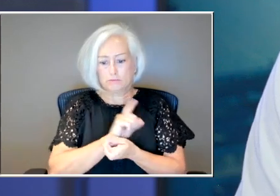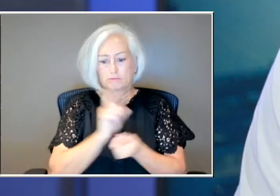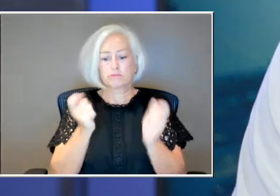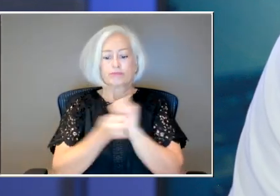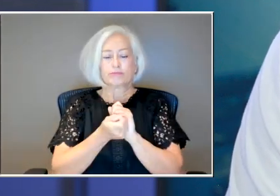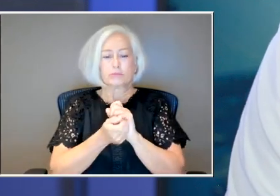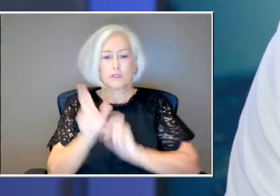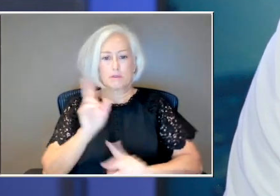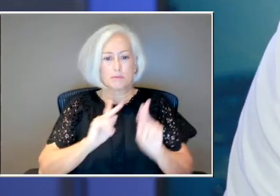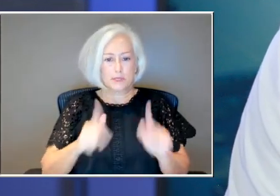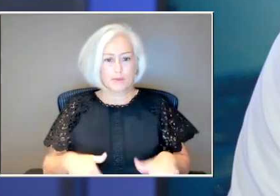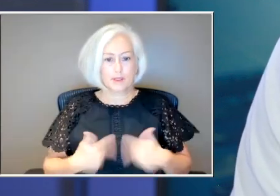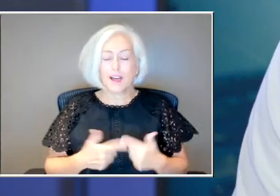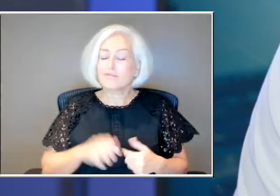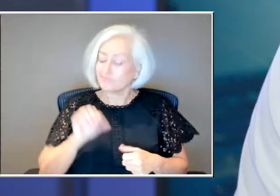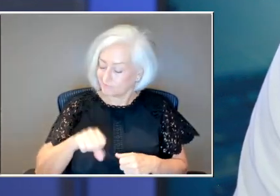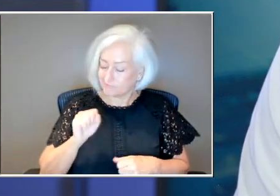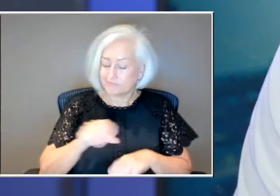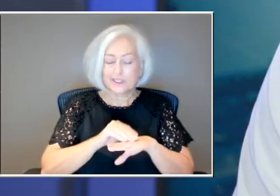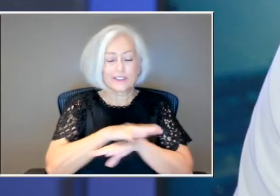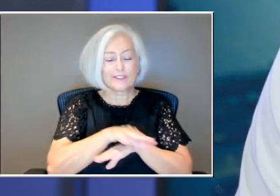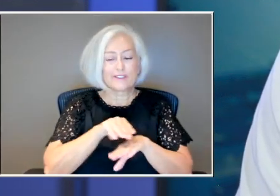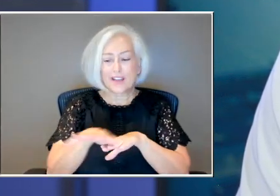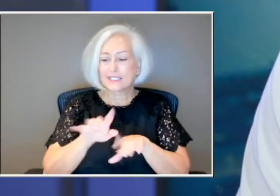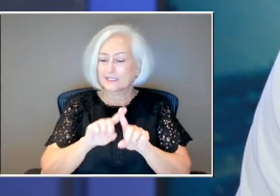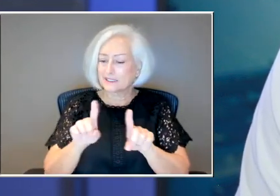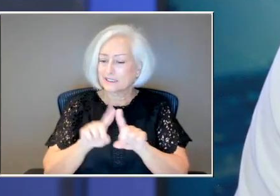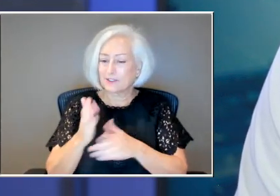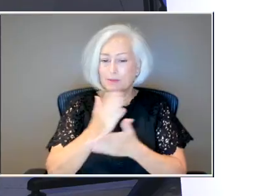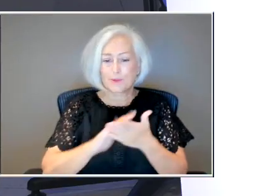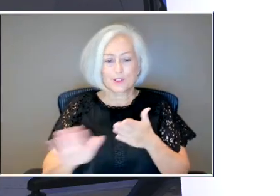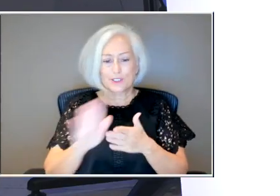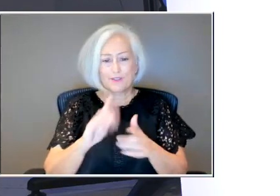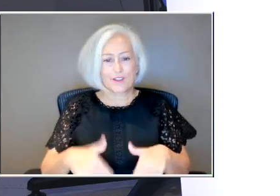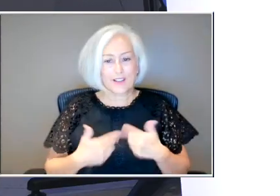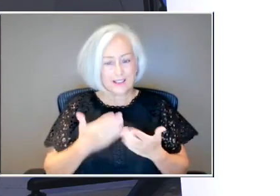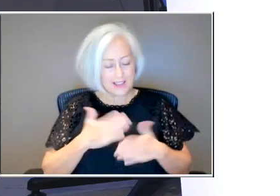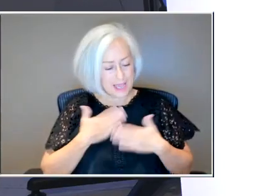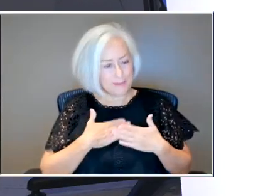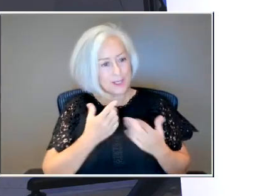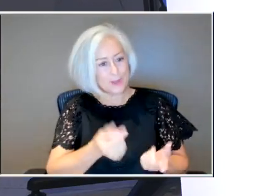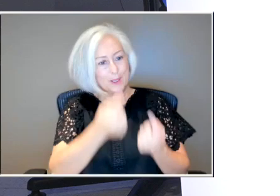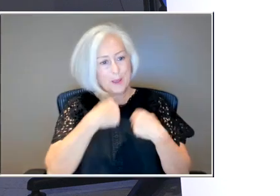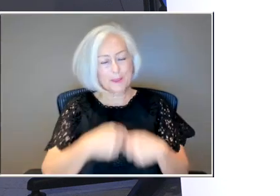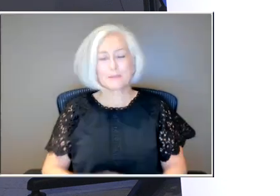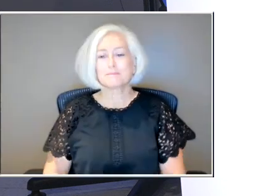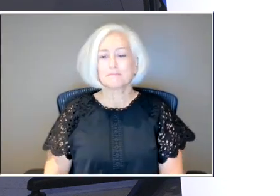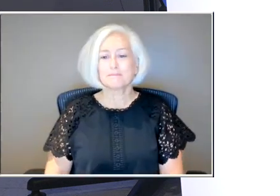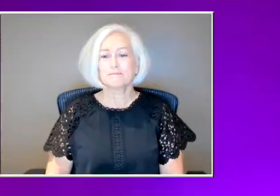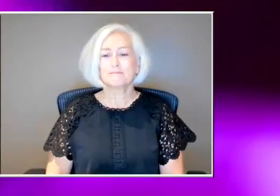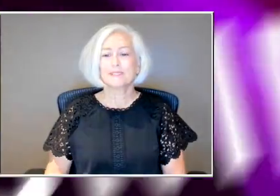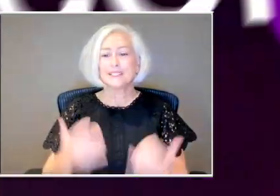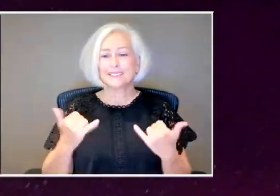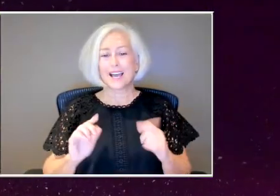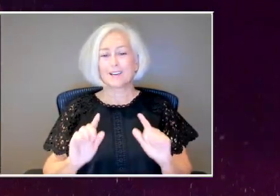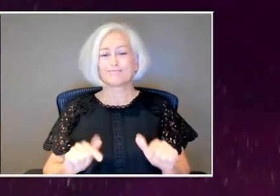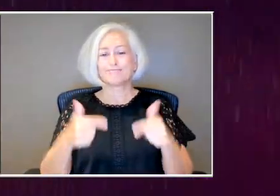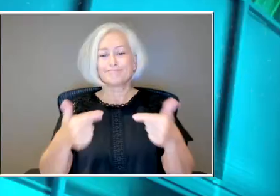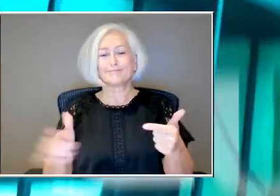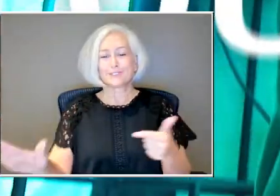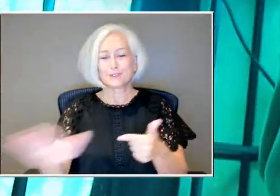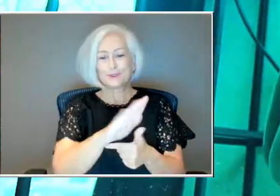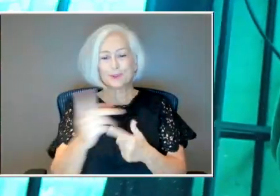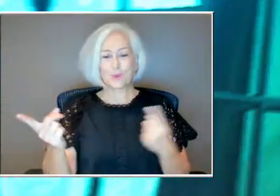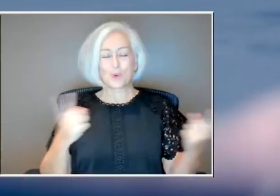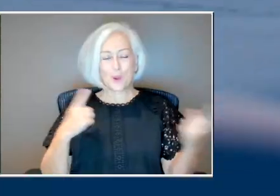of patients' lives who have the disease. Glad you're here. We're glad you're here. Well, thank you. All right, let's get to some community questions this morning. And Cindy wants